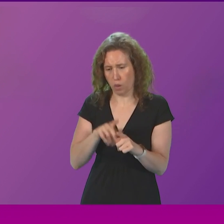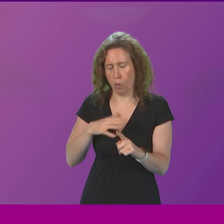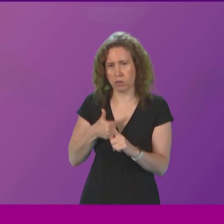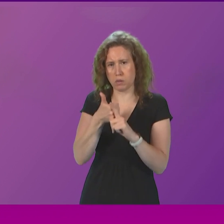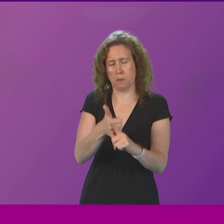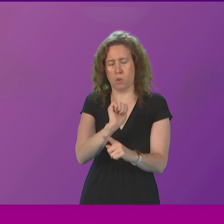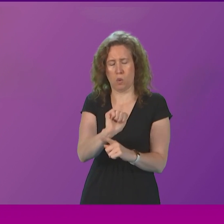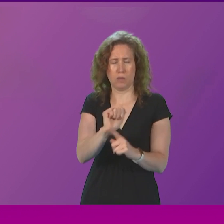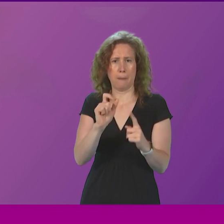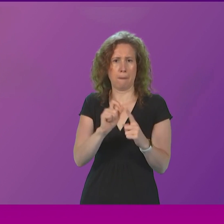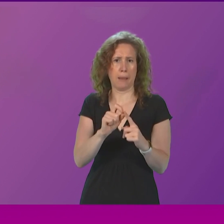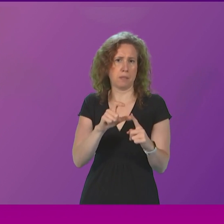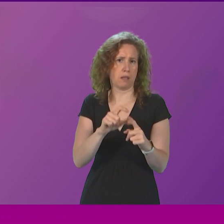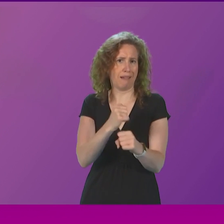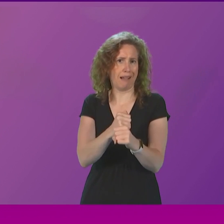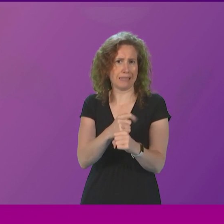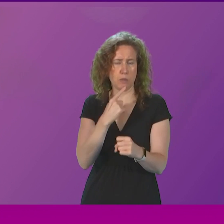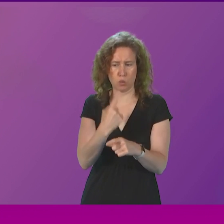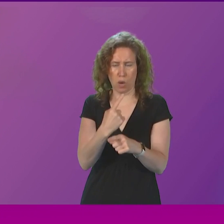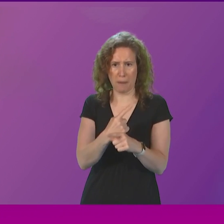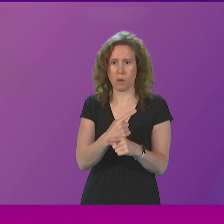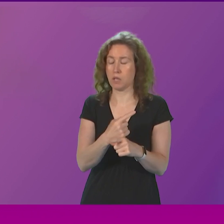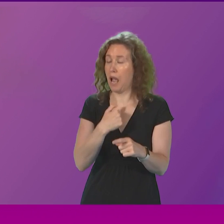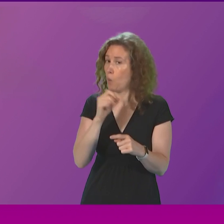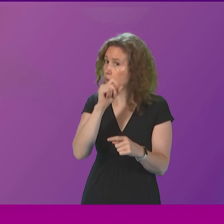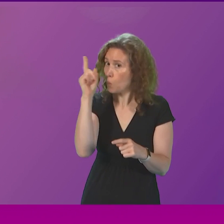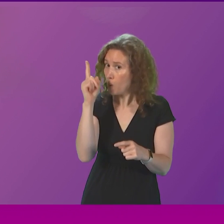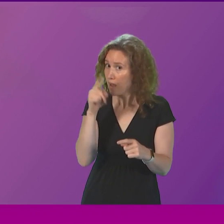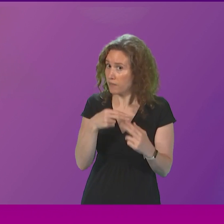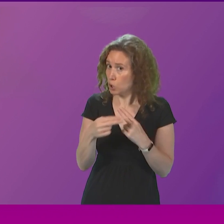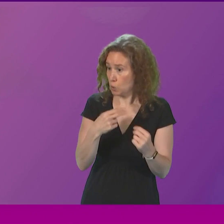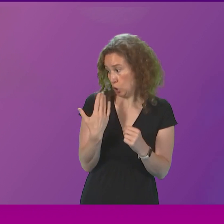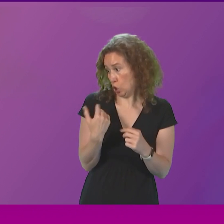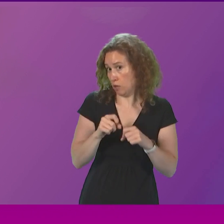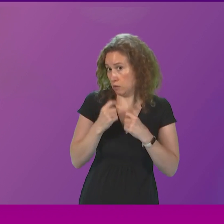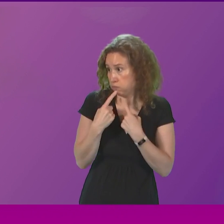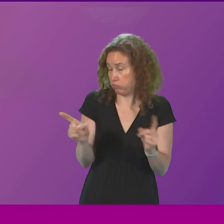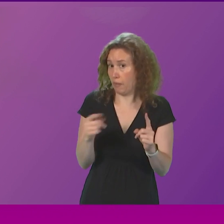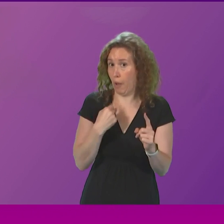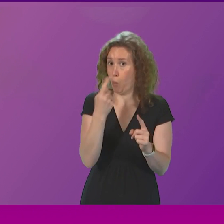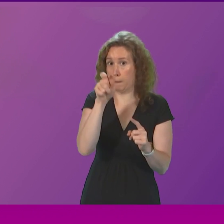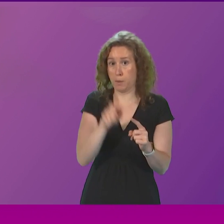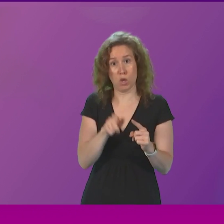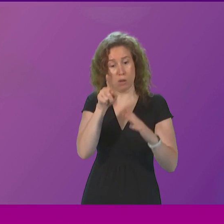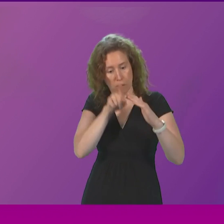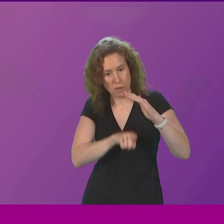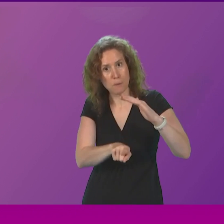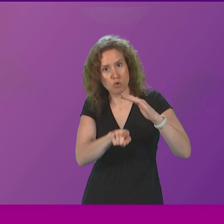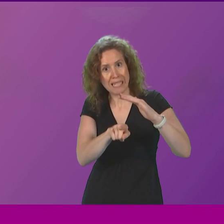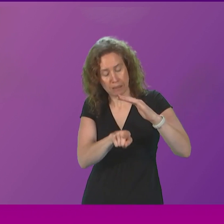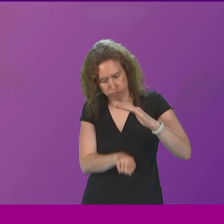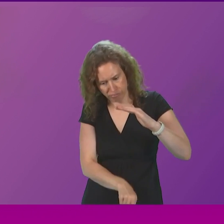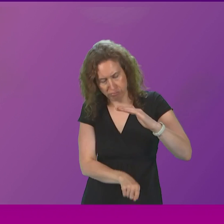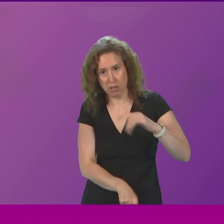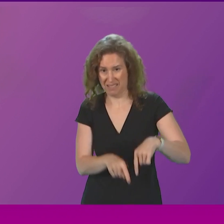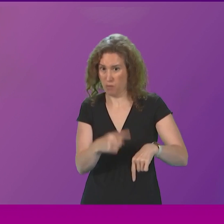remarks that Pam Duncan-Glancy makes. I wasn't aware of that news. Of course, my thoughts are with everybody who has been affected,